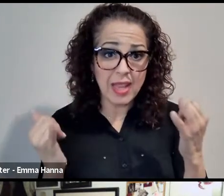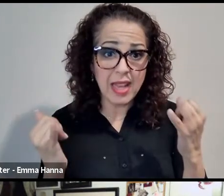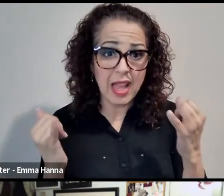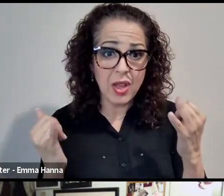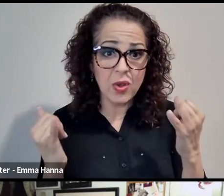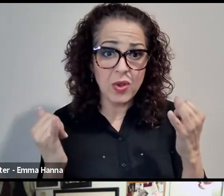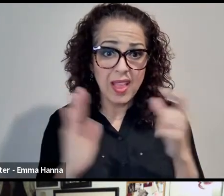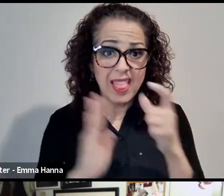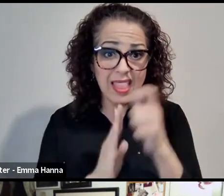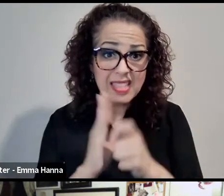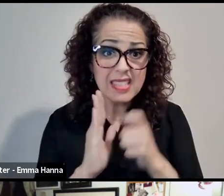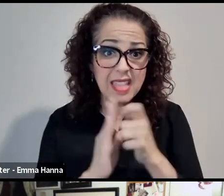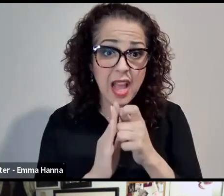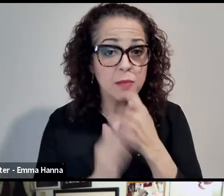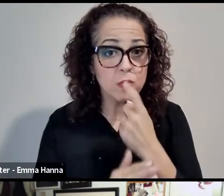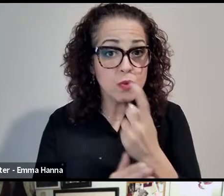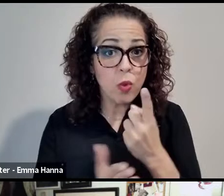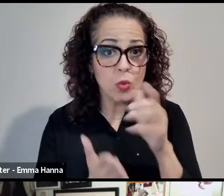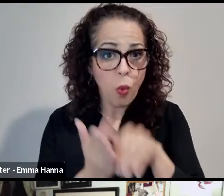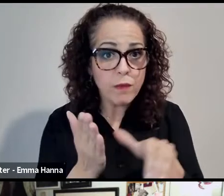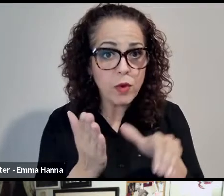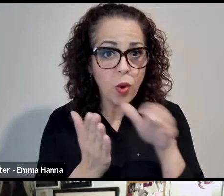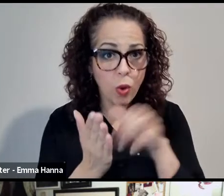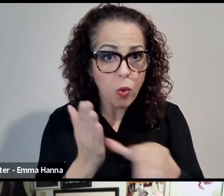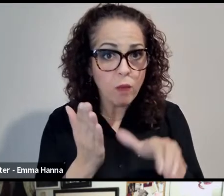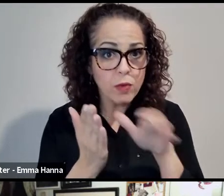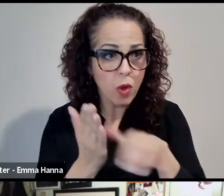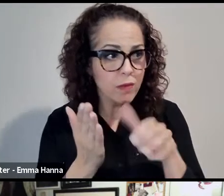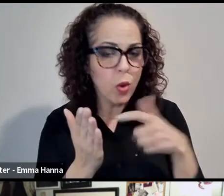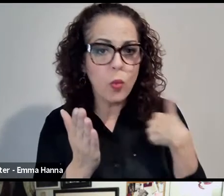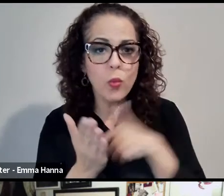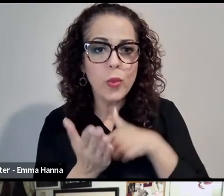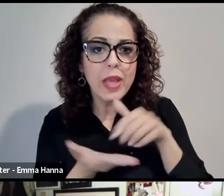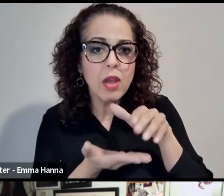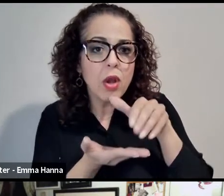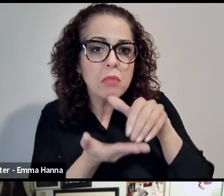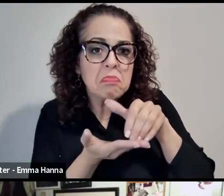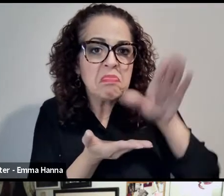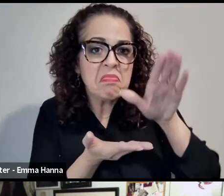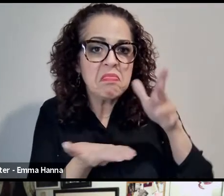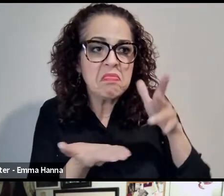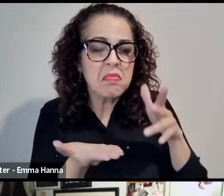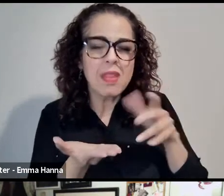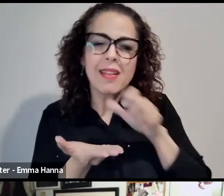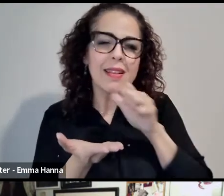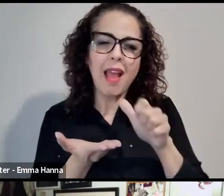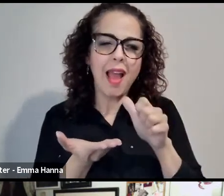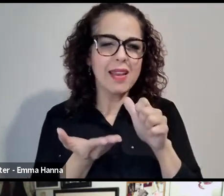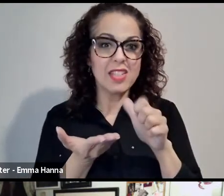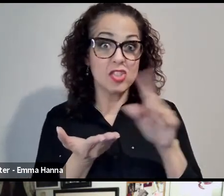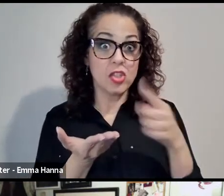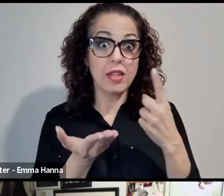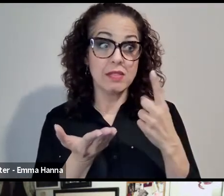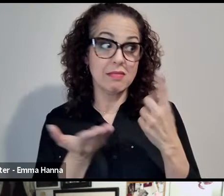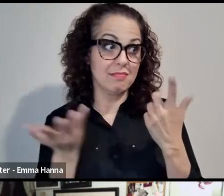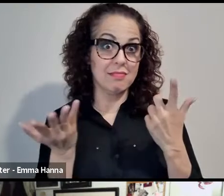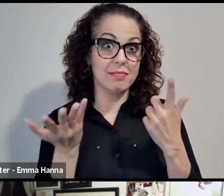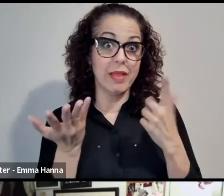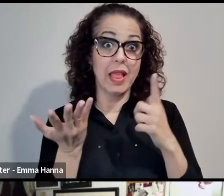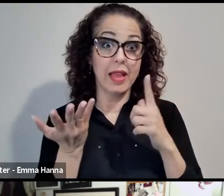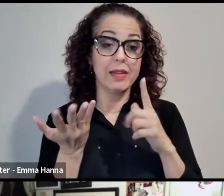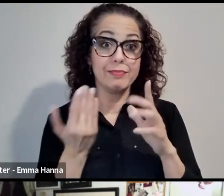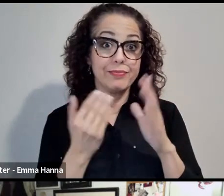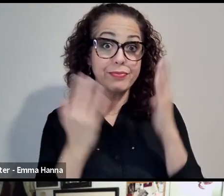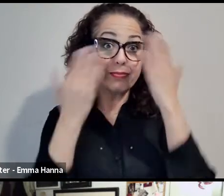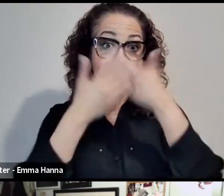we're being told over and over that we're disposable. I mean, not in metaphoric ways, explicit. You know, it